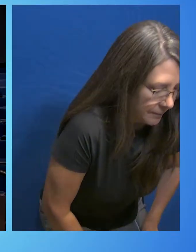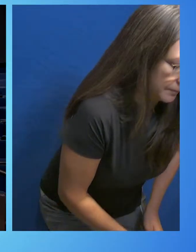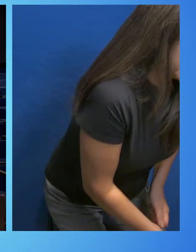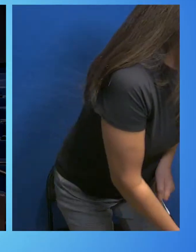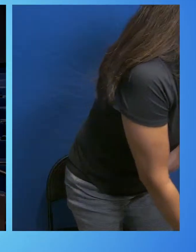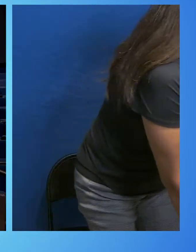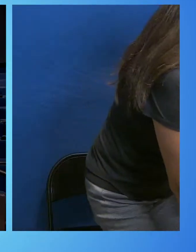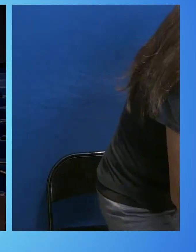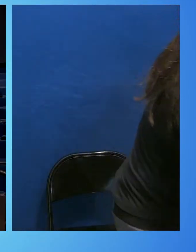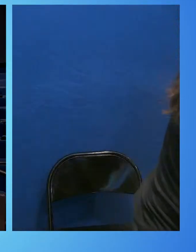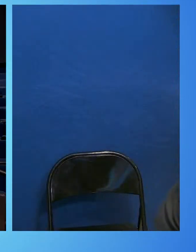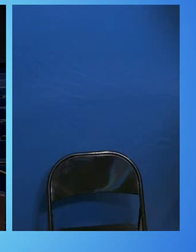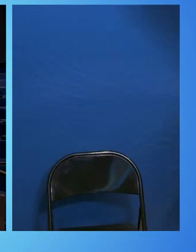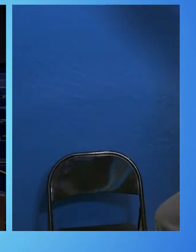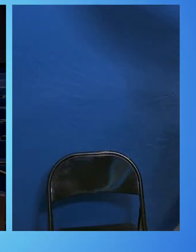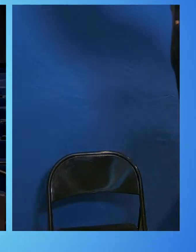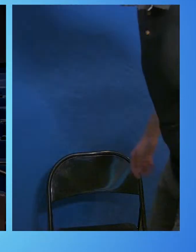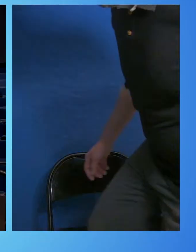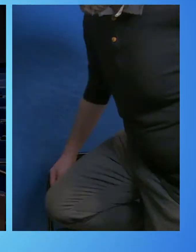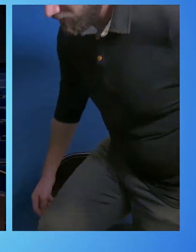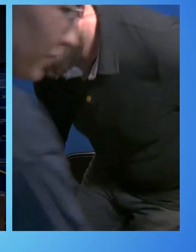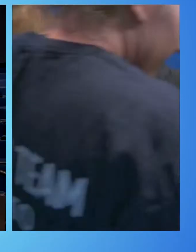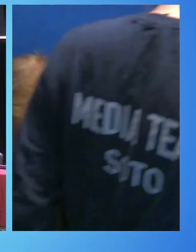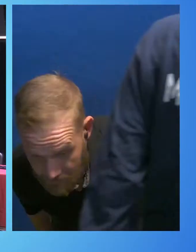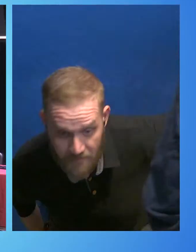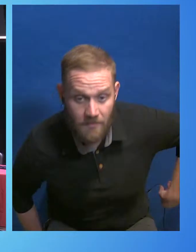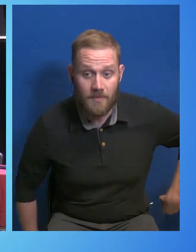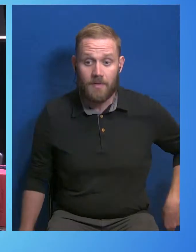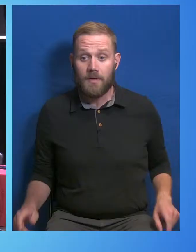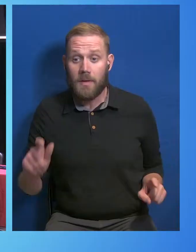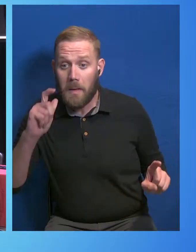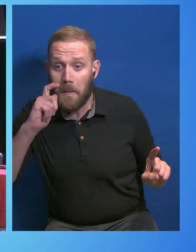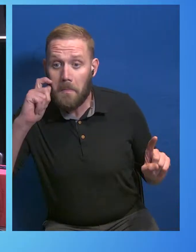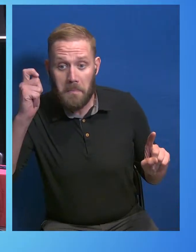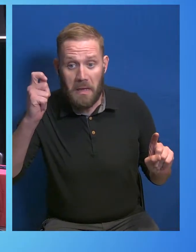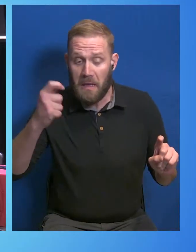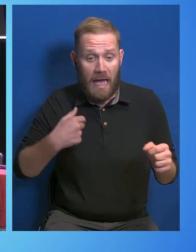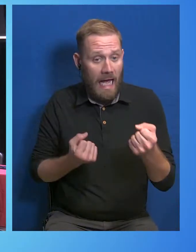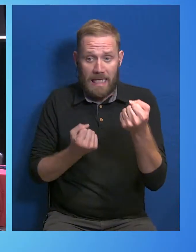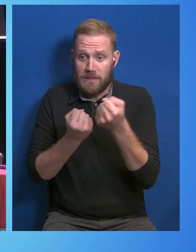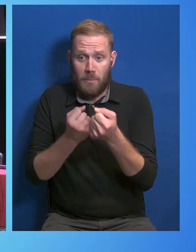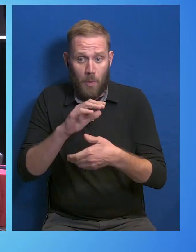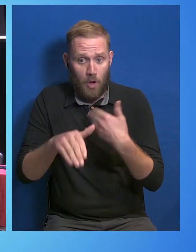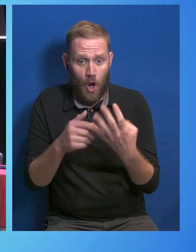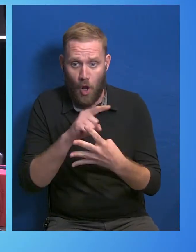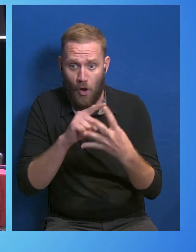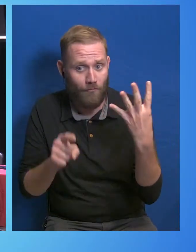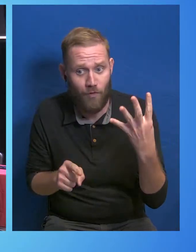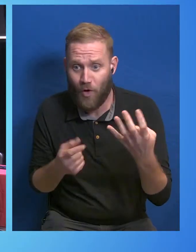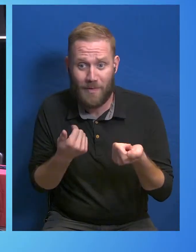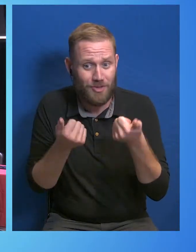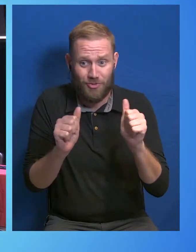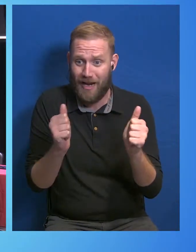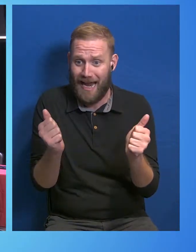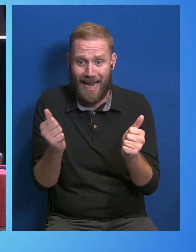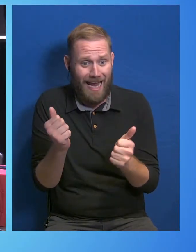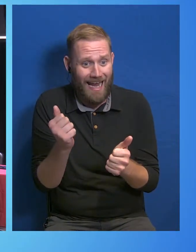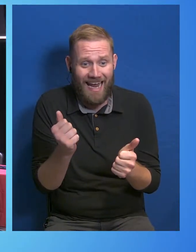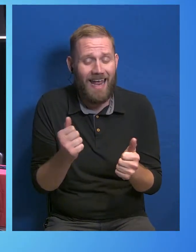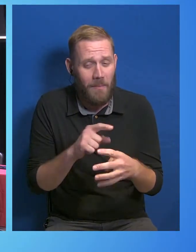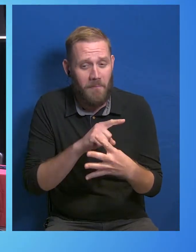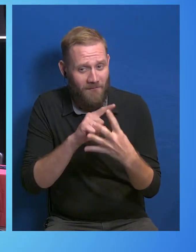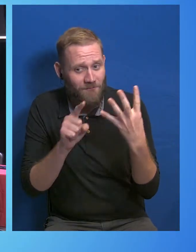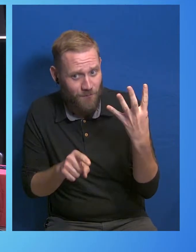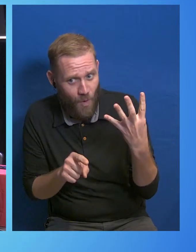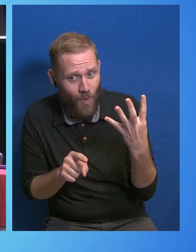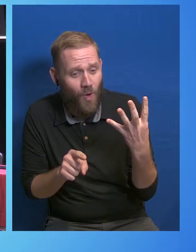This is Bill. I'm all for all 4 of them. I think it's we hit them with everything that we've got. But I think all 4 of them are incumbent